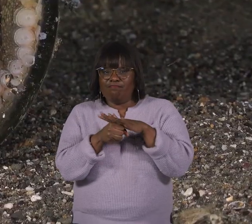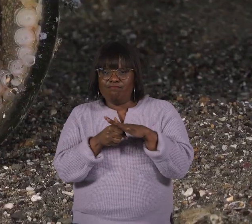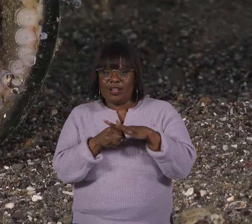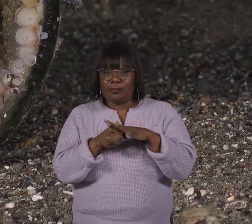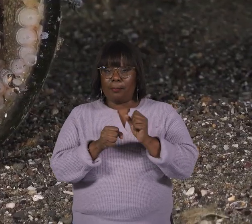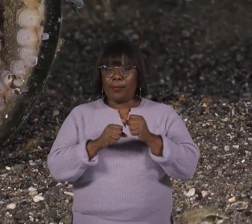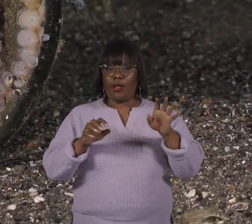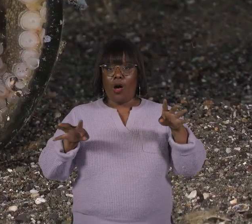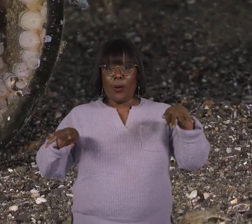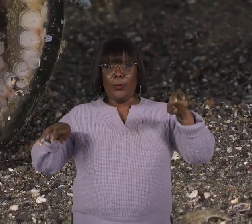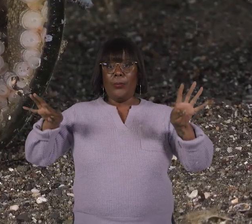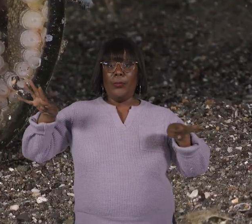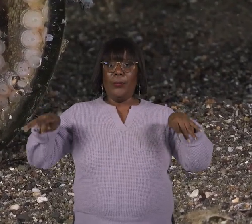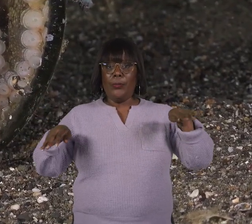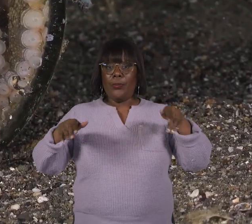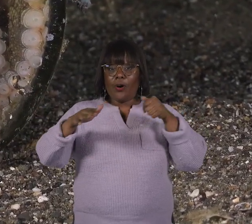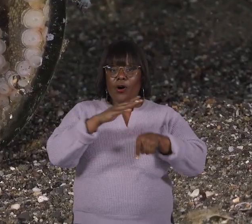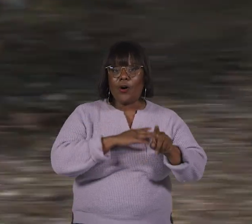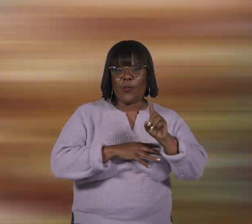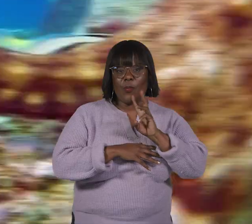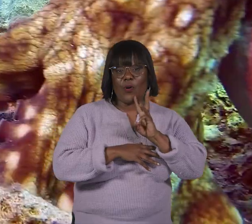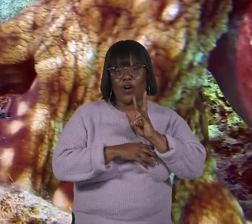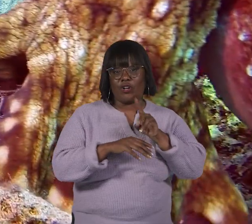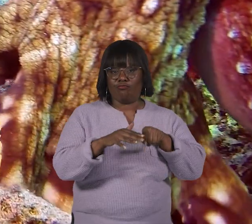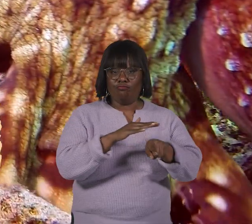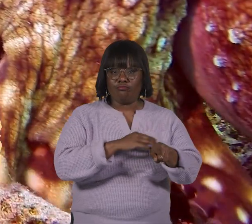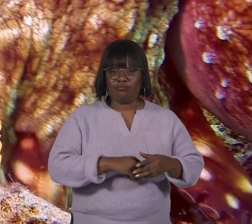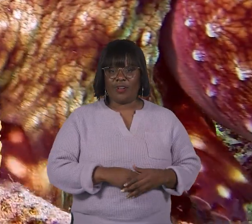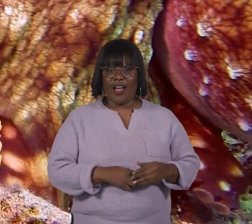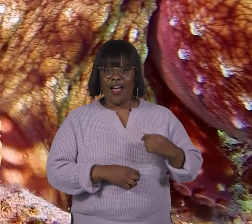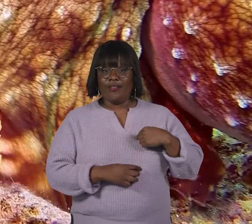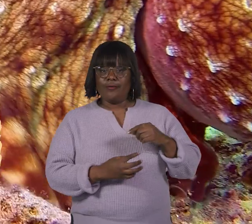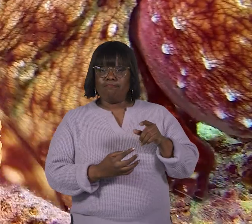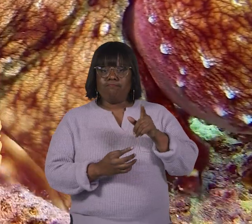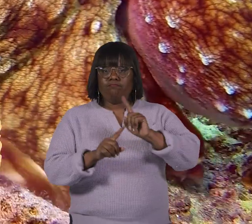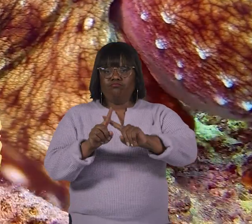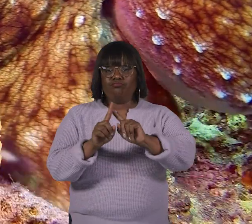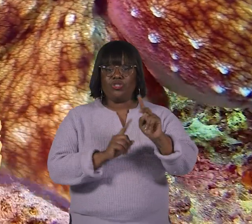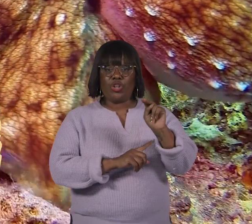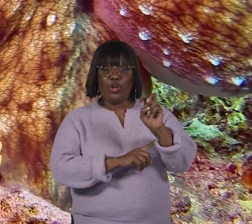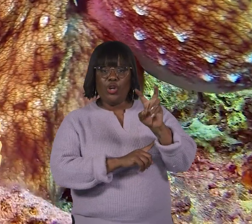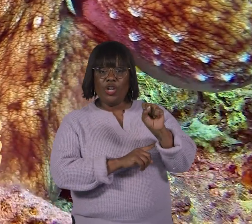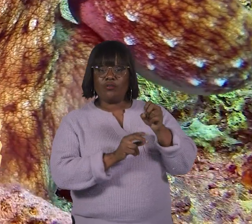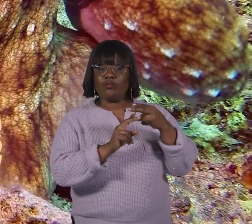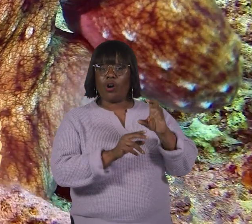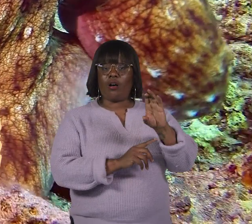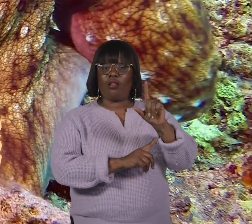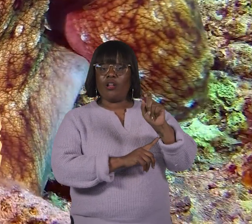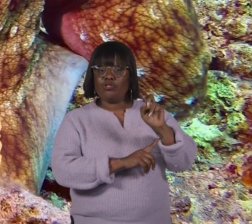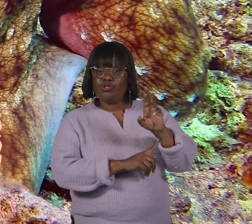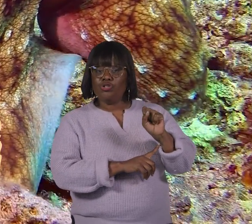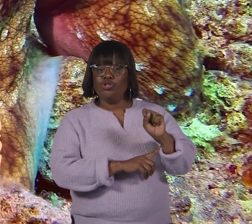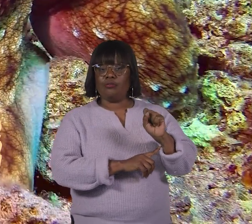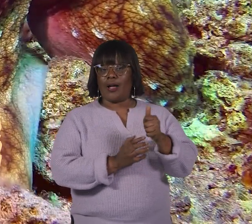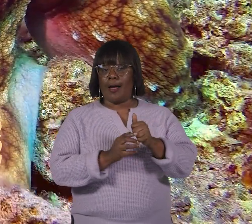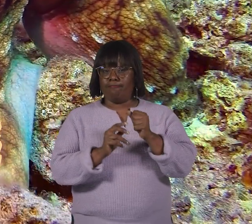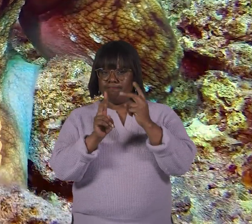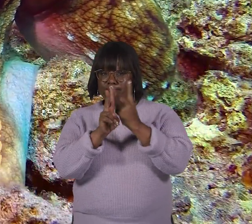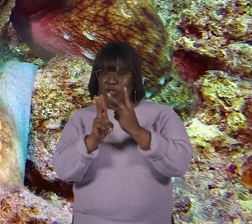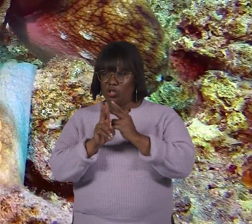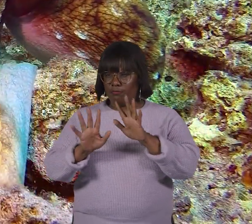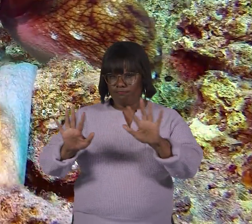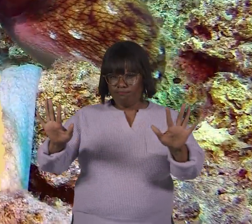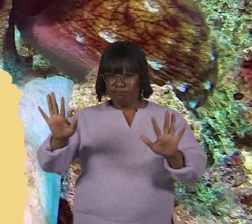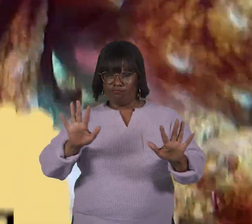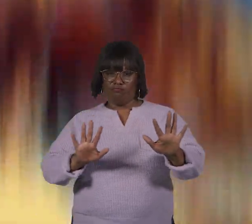bendy and stretchy like underwater acrobats. They have a bunch of nerve cells in clusters called ganglia that help them figure out